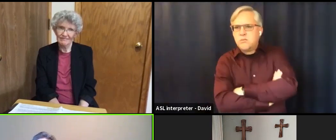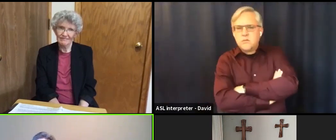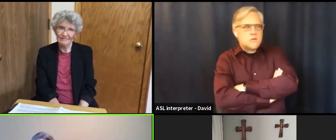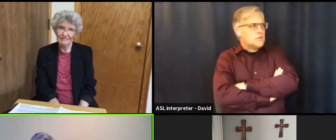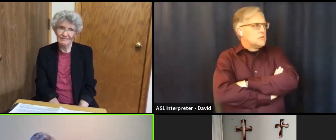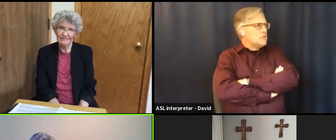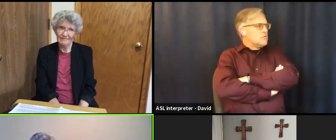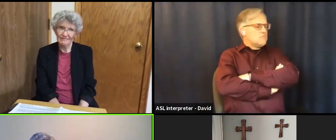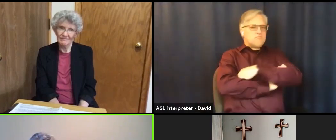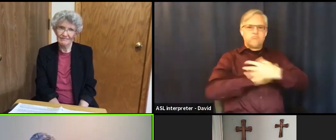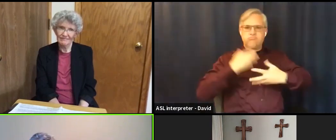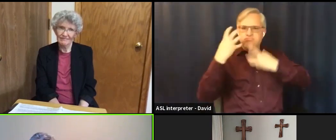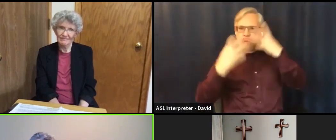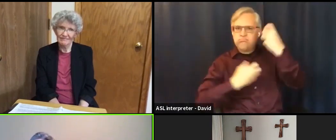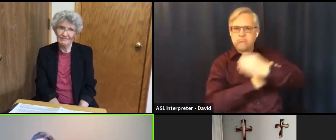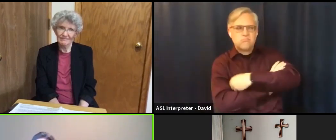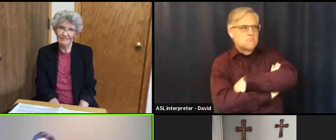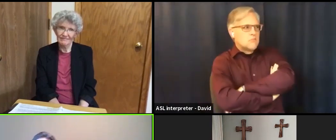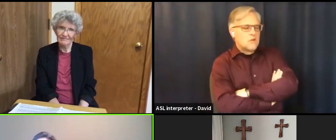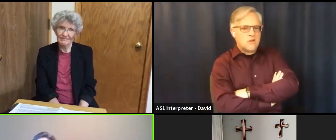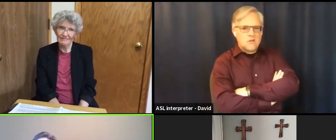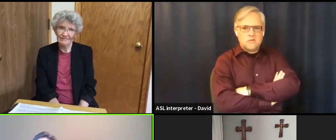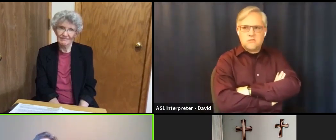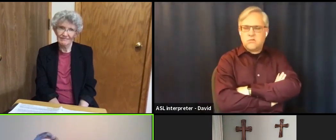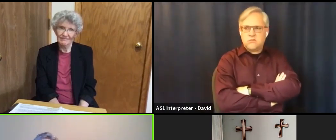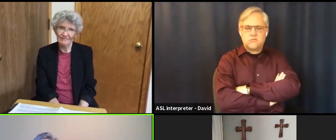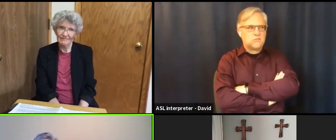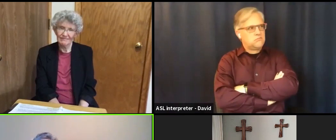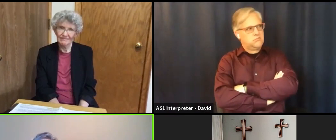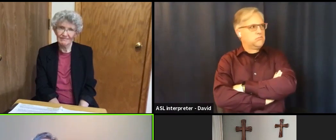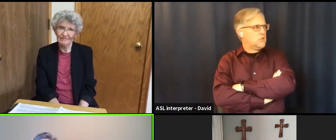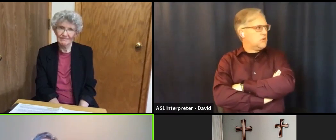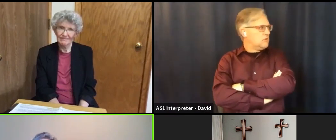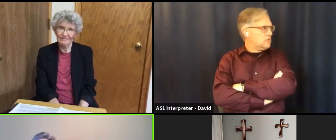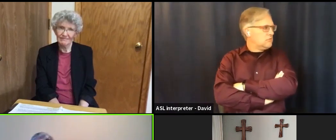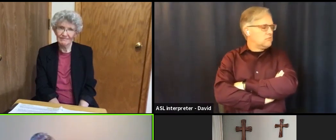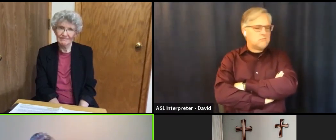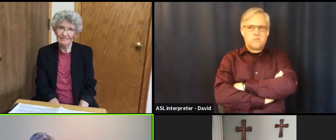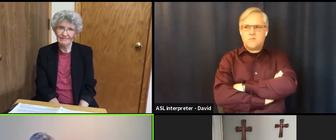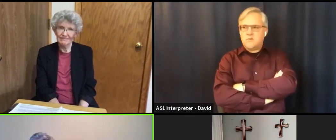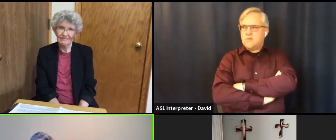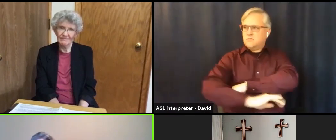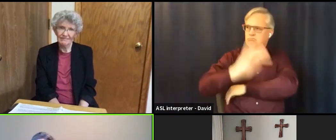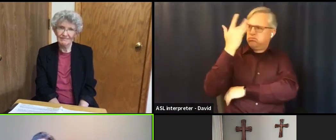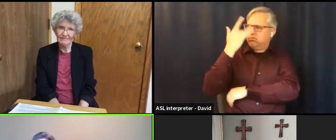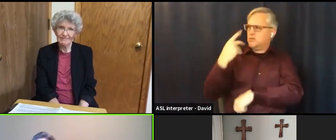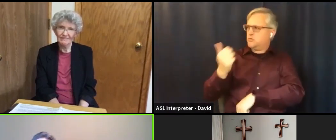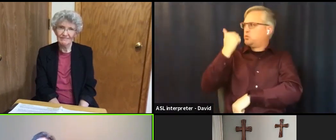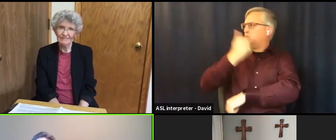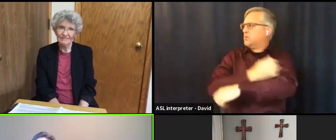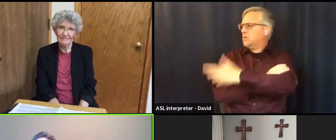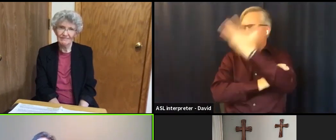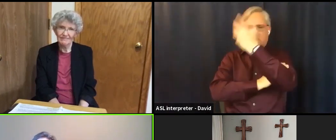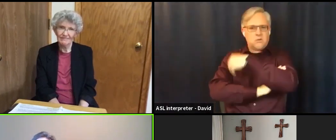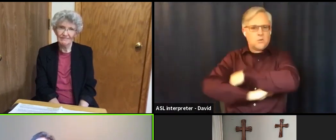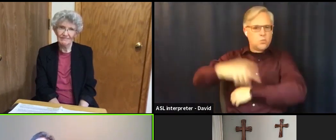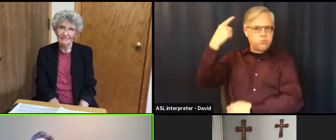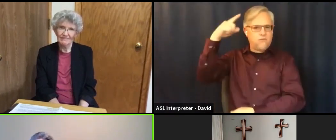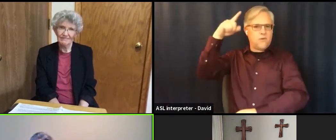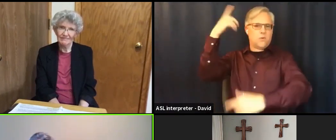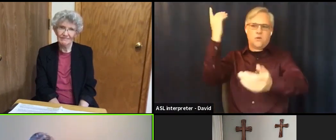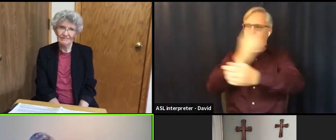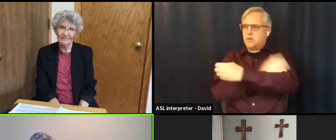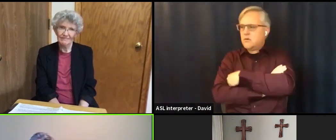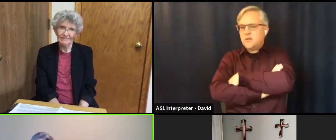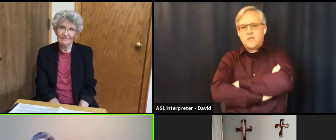And we much prefer to stay grumpy and feel irritated than to do the